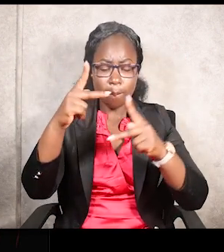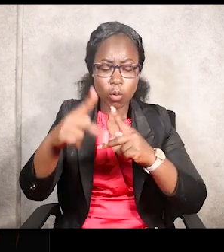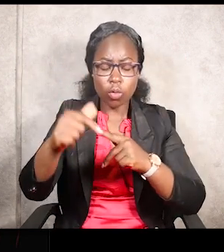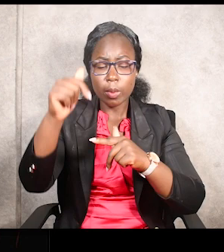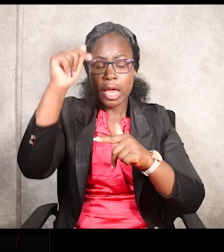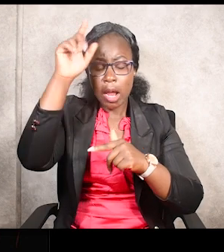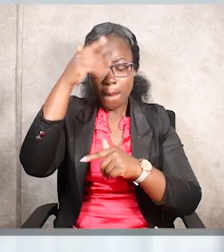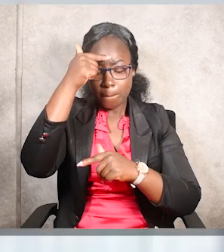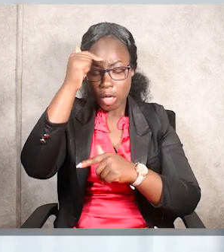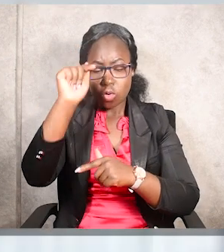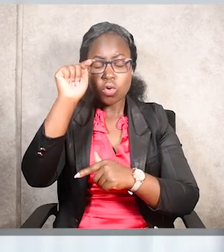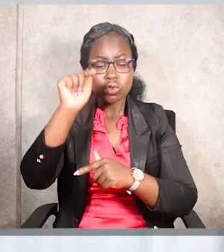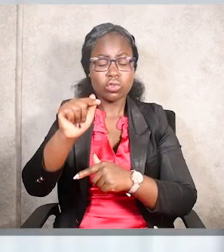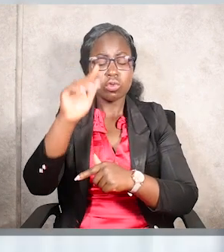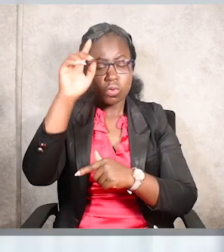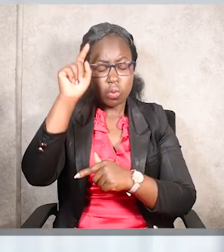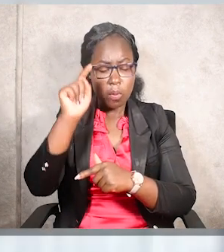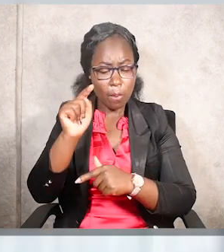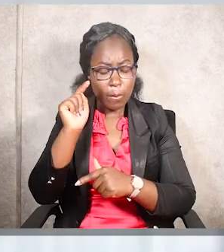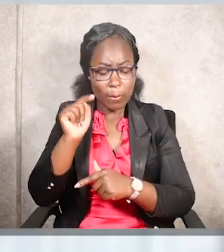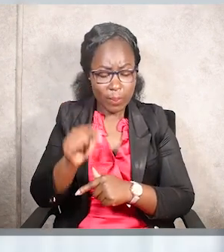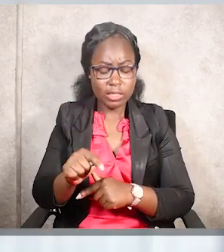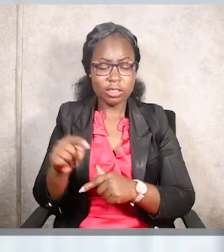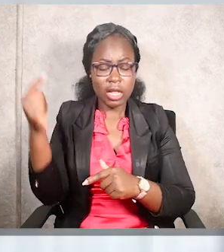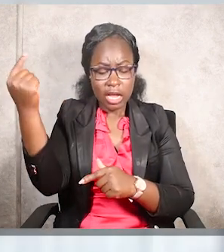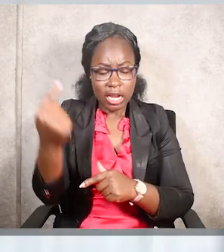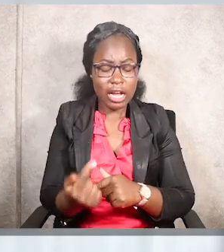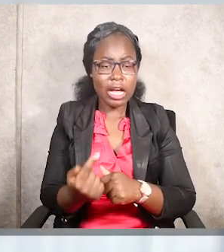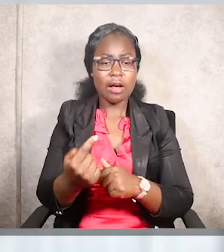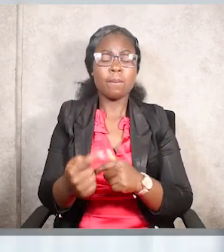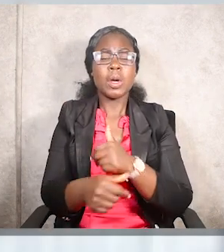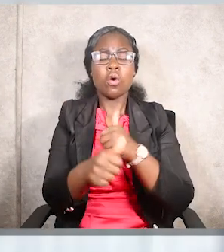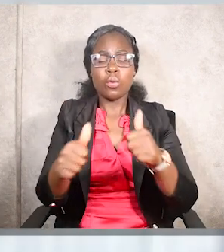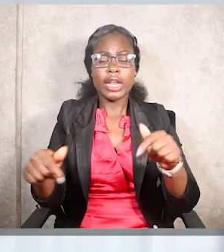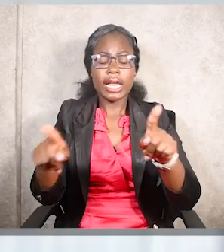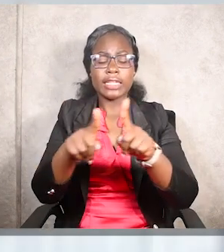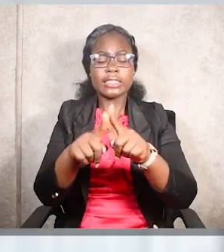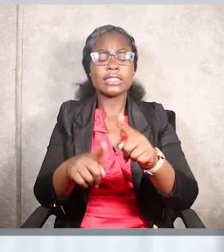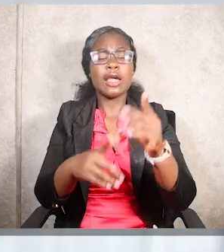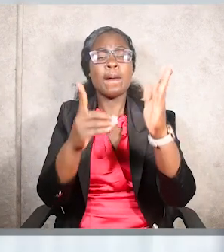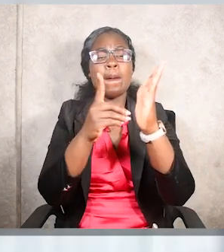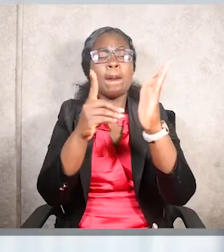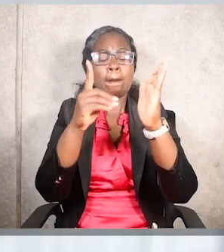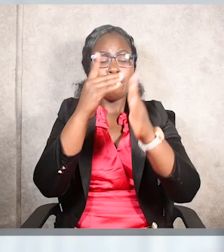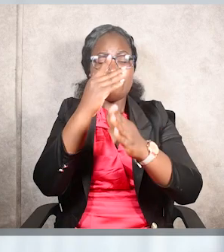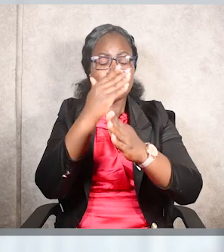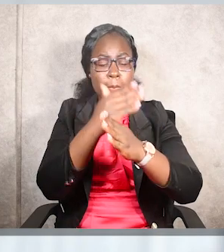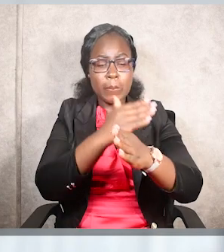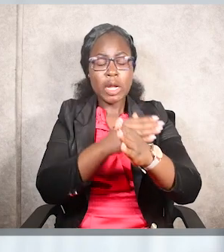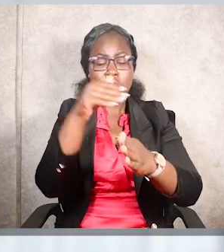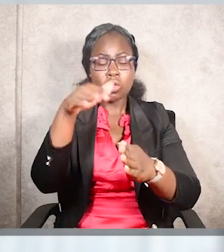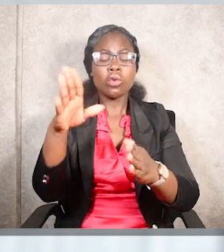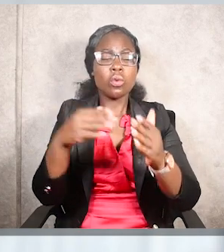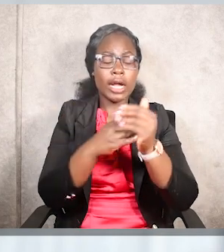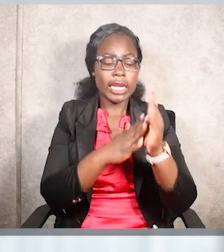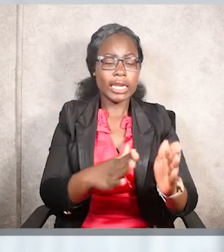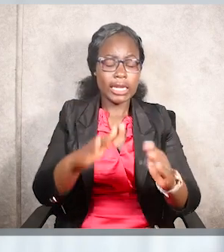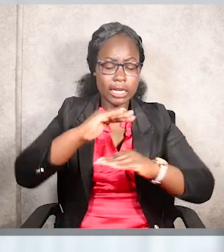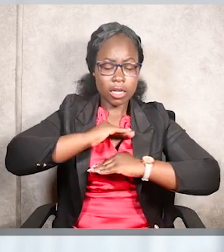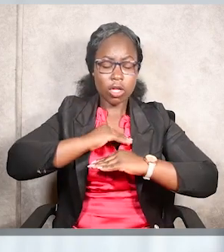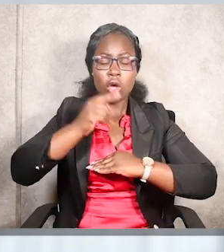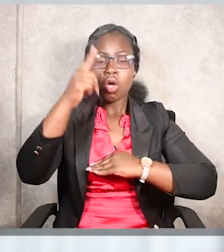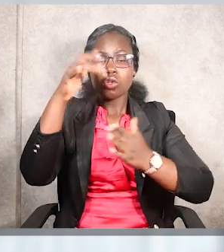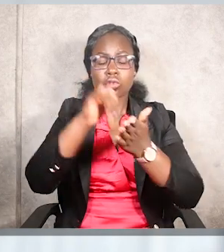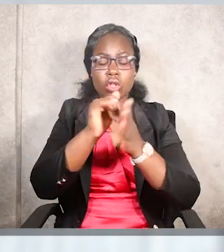have to get into it intentionally and consciously and build your leader development capacities so that you're able